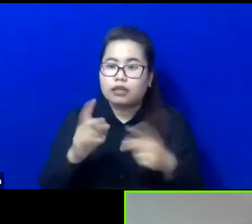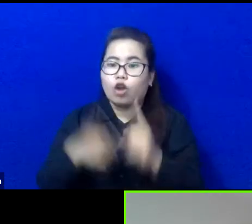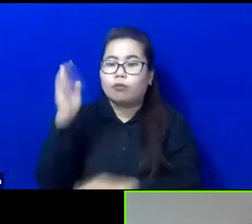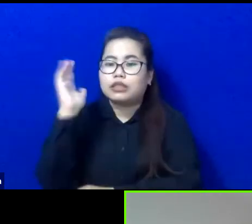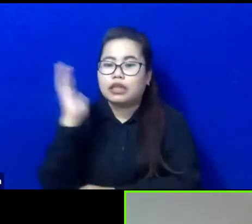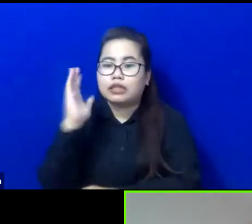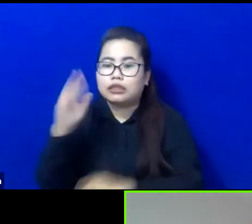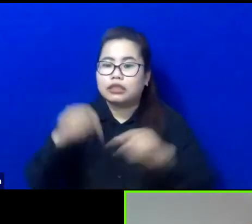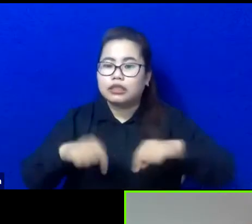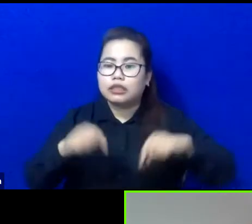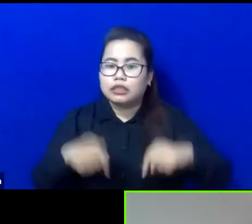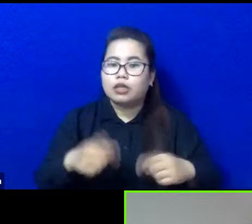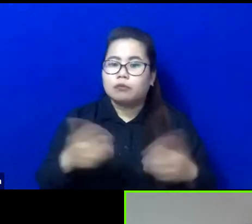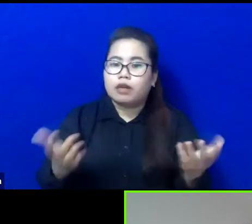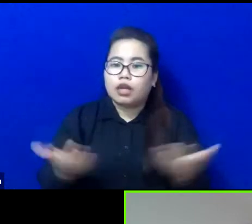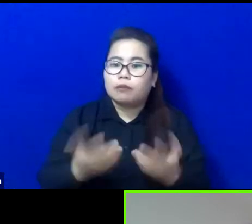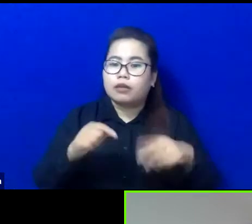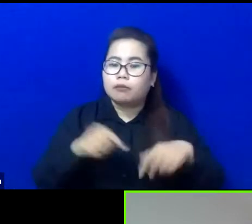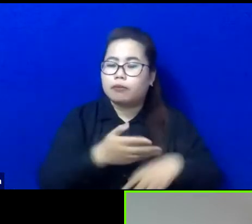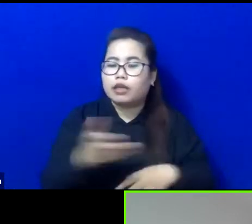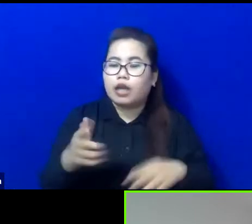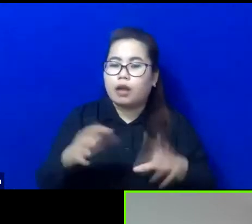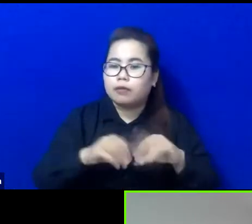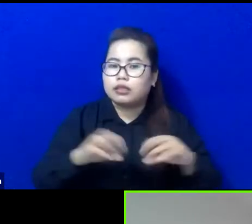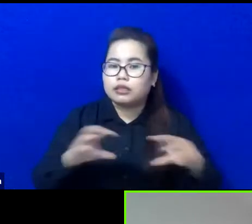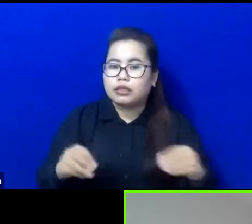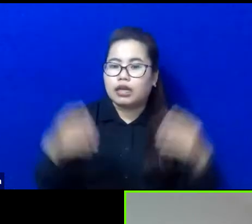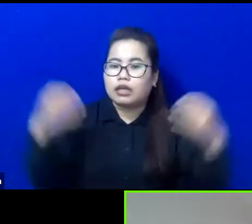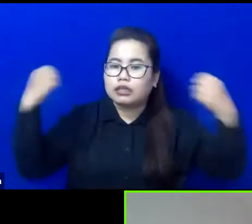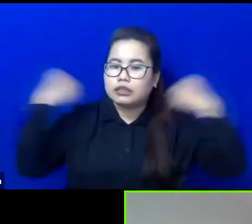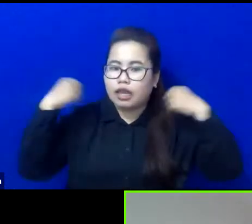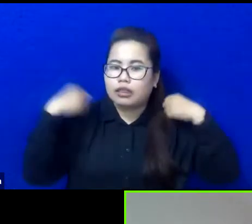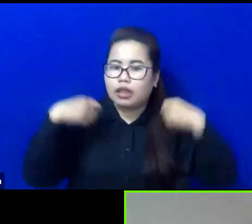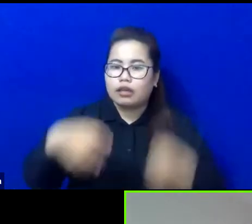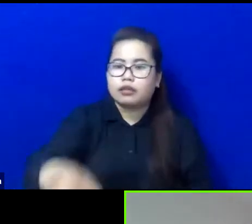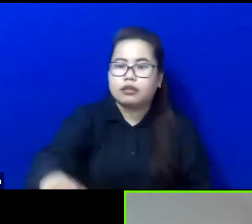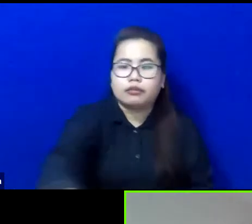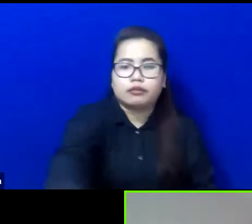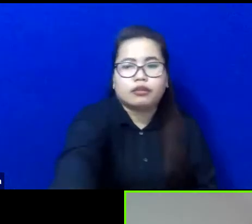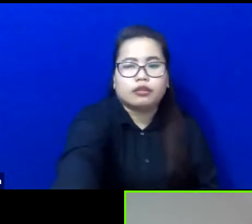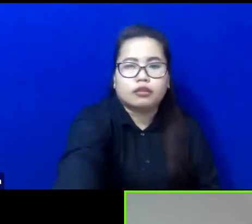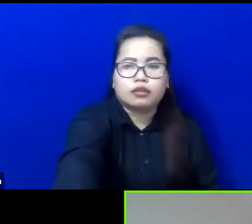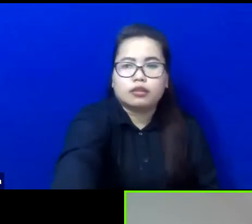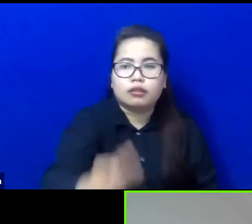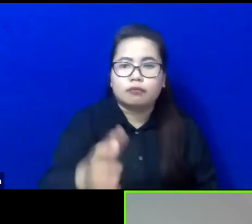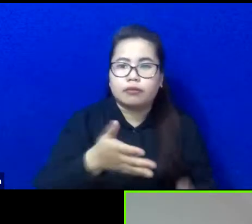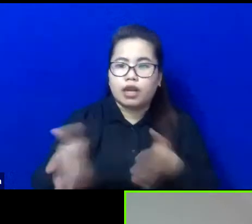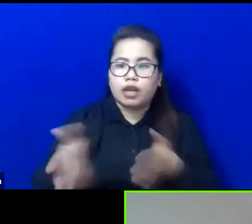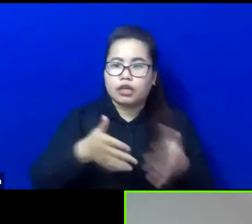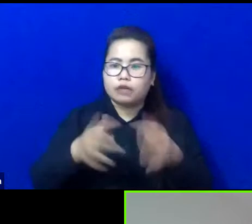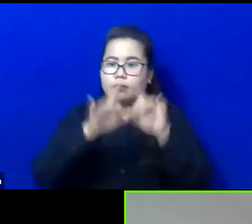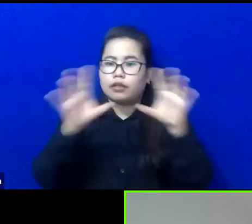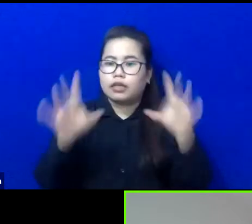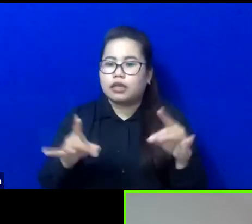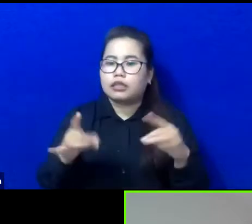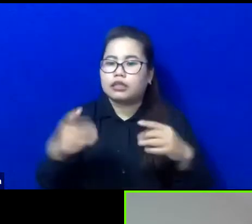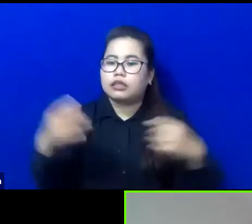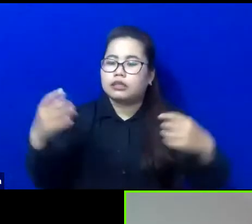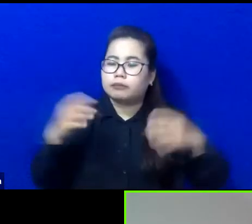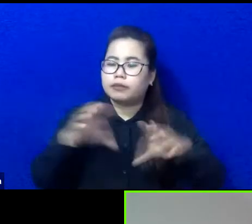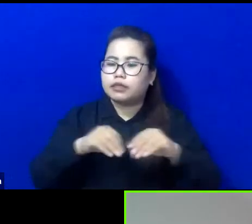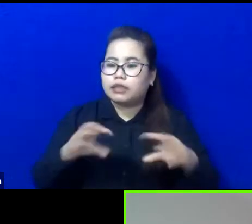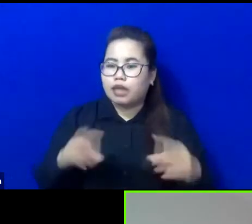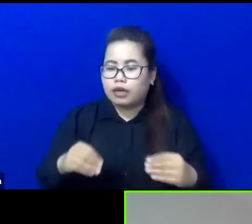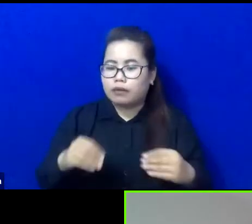health conditions. They were in really generic positions. Yeah. So that would be more aligned to specialist